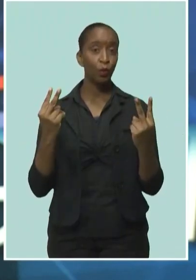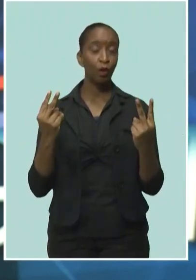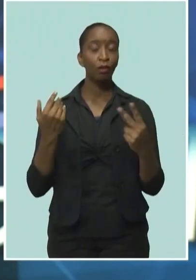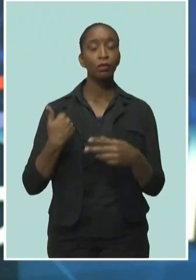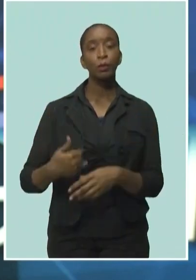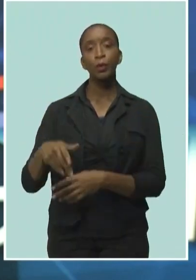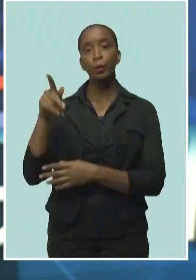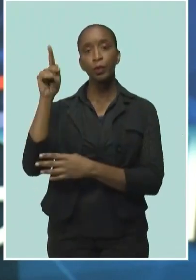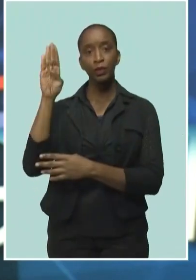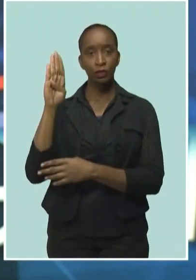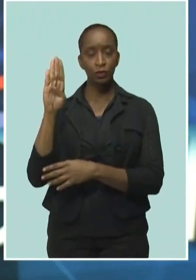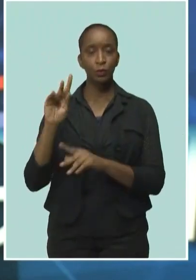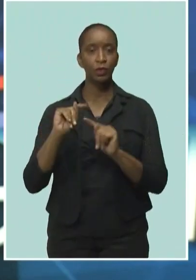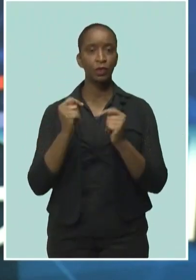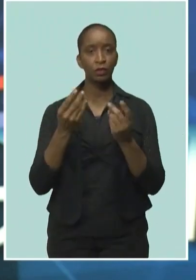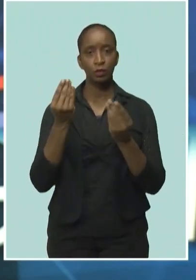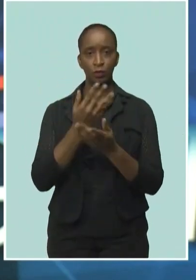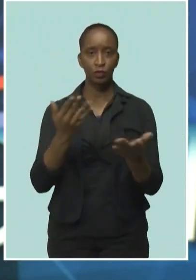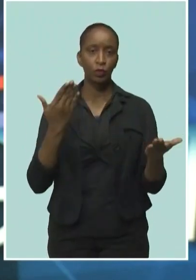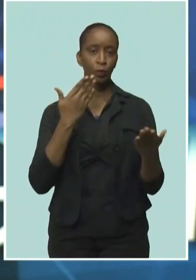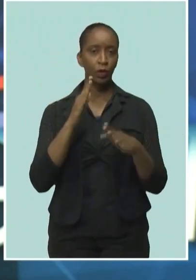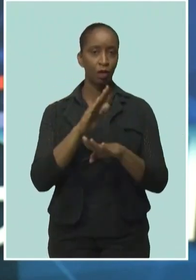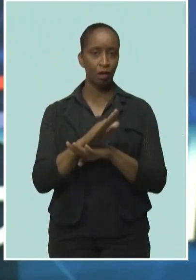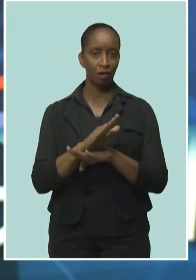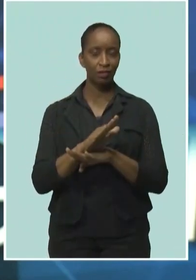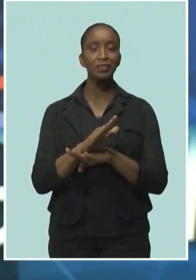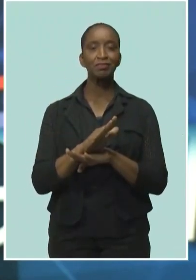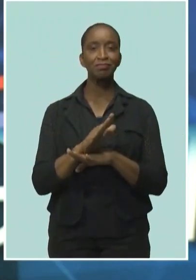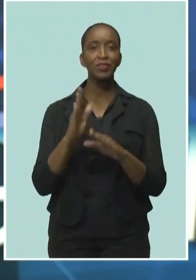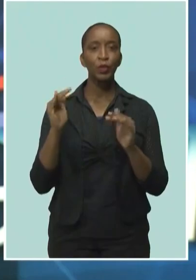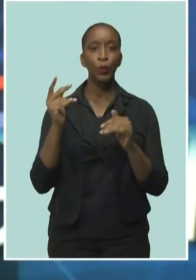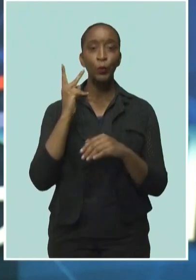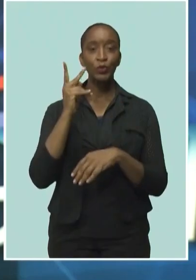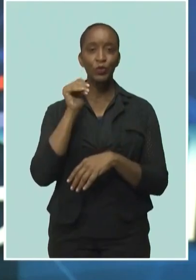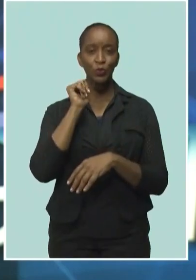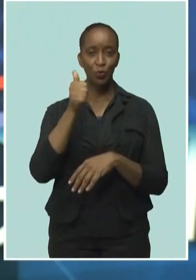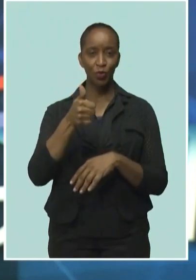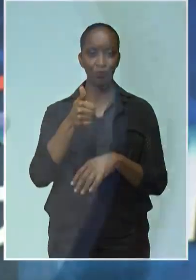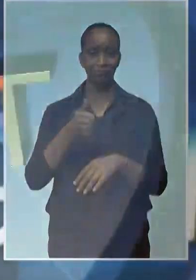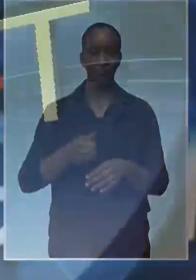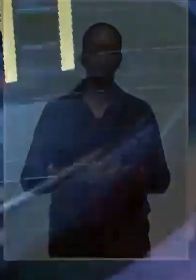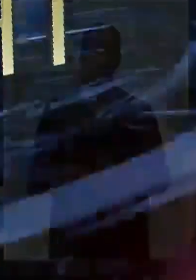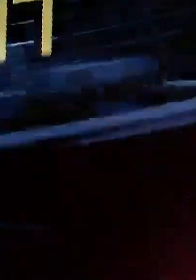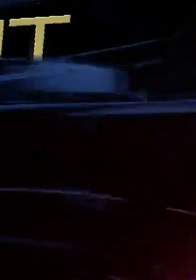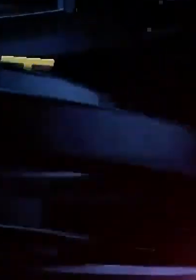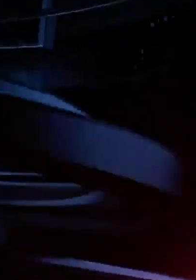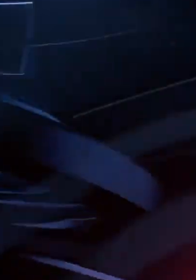Pearson Bowen. For the crew, to all of you, good night. By God's will, we'll see you tomorrow.